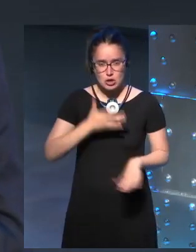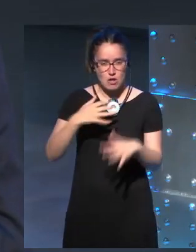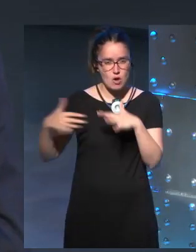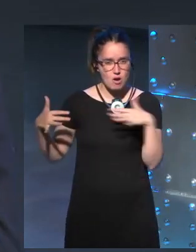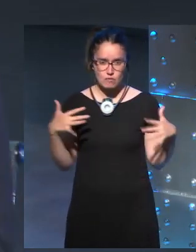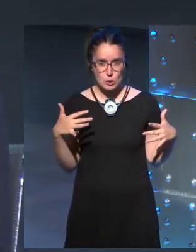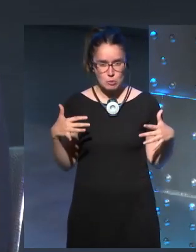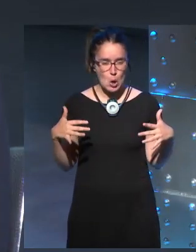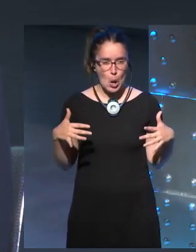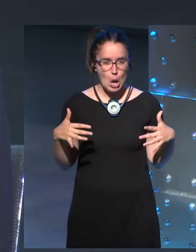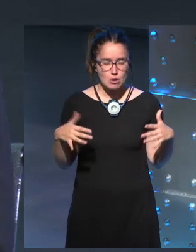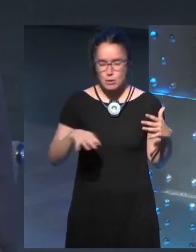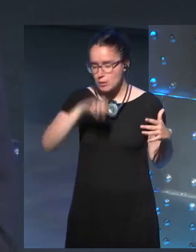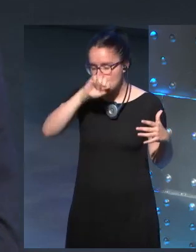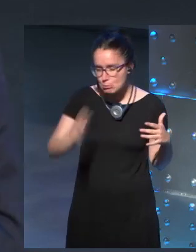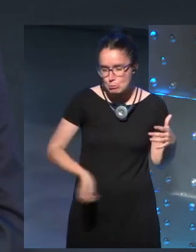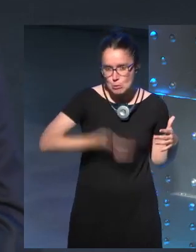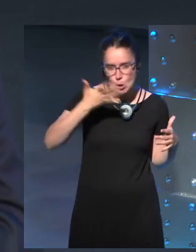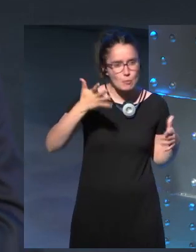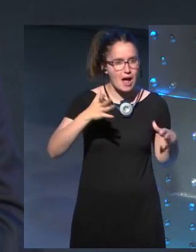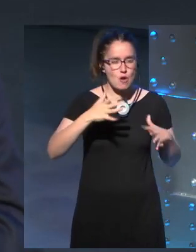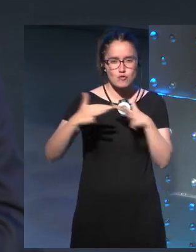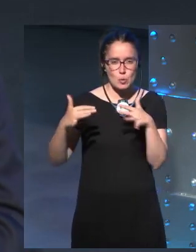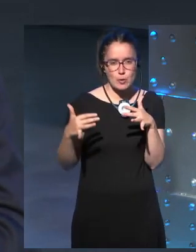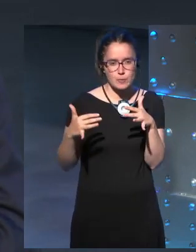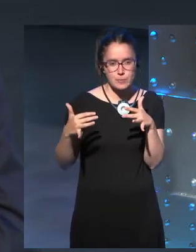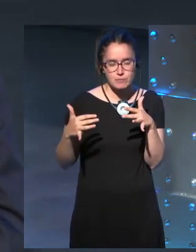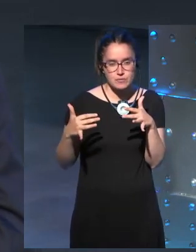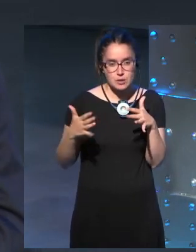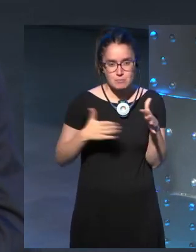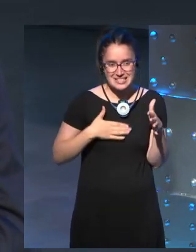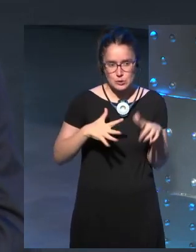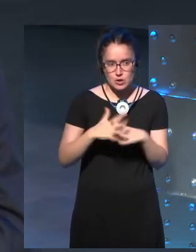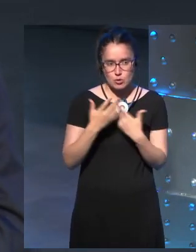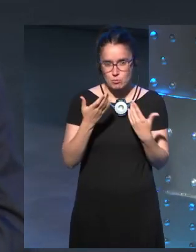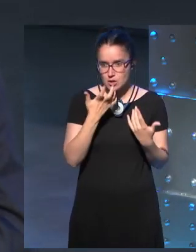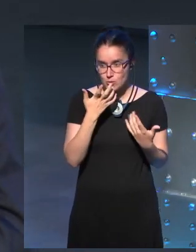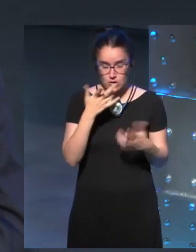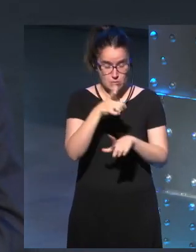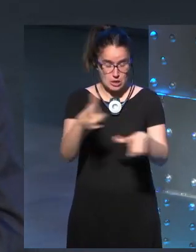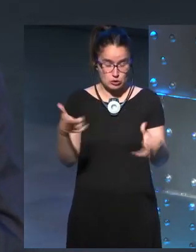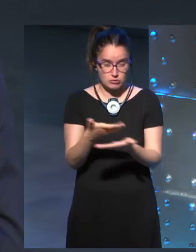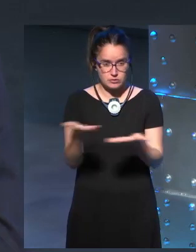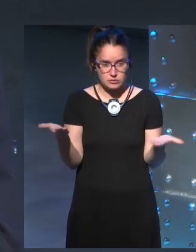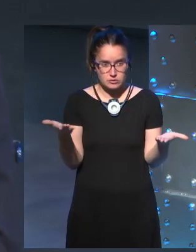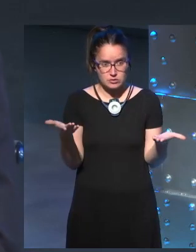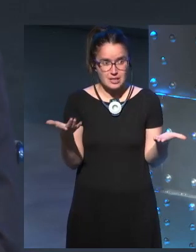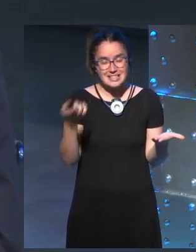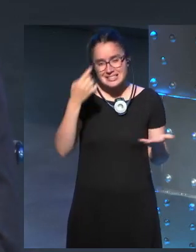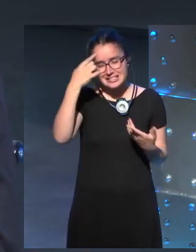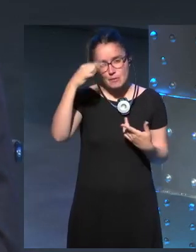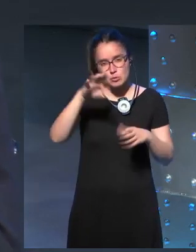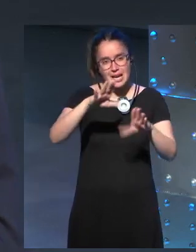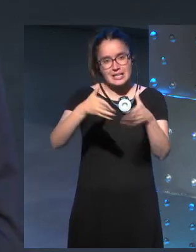the real football supporter, it doesn't matter how supporter he is, at least that's my case, we